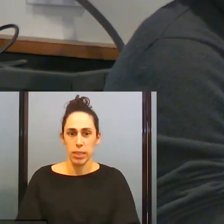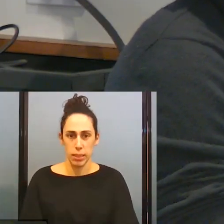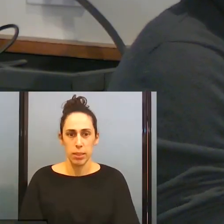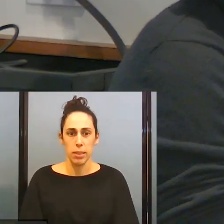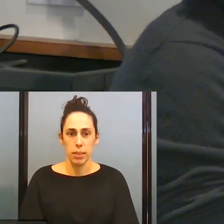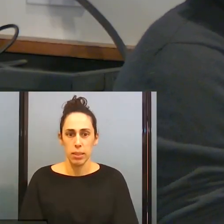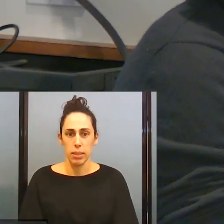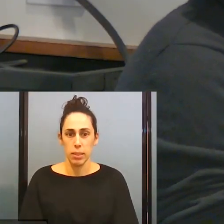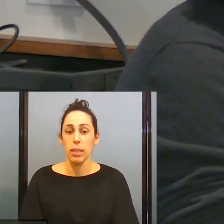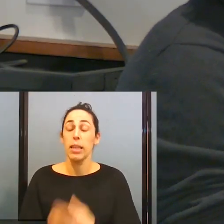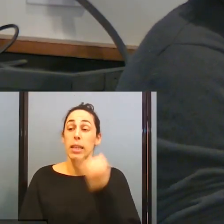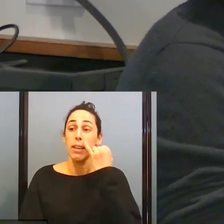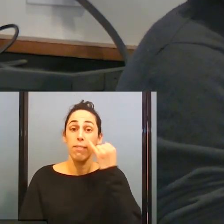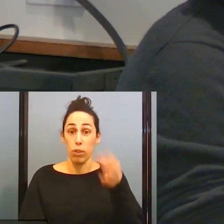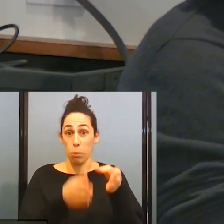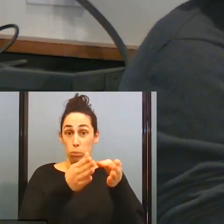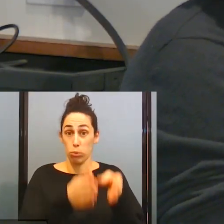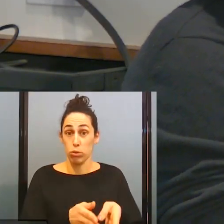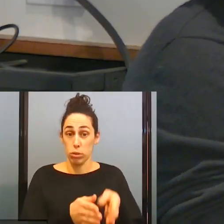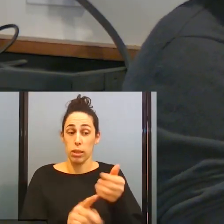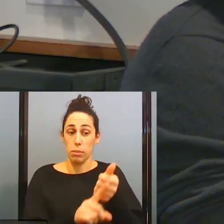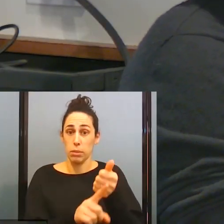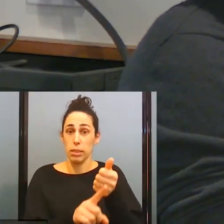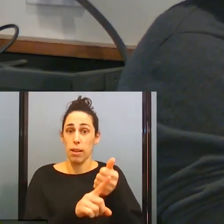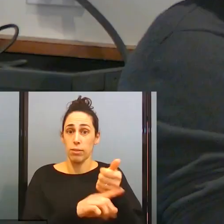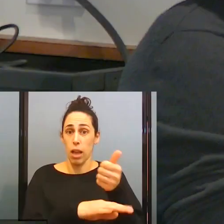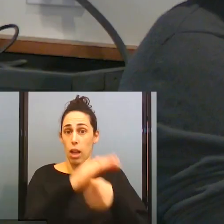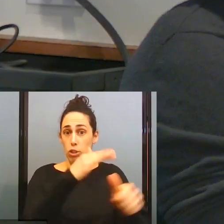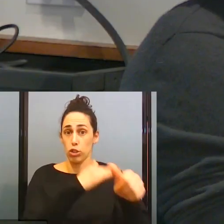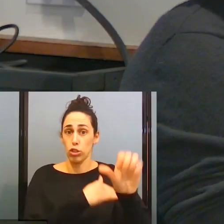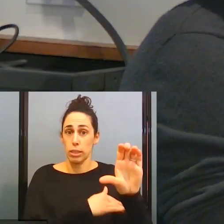ways, we can usually get that CAS to cover those fees.